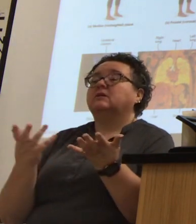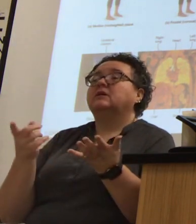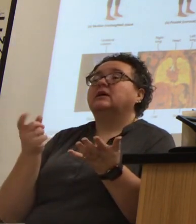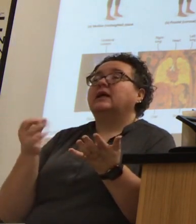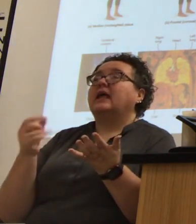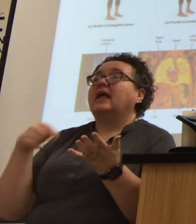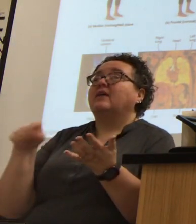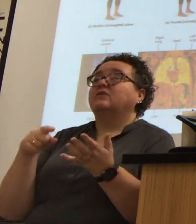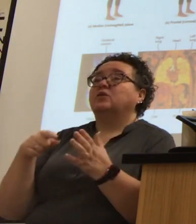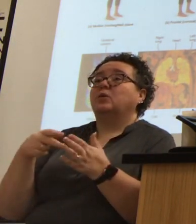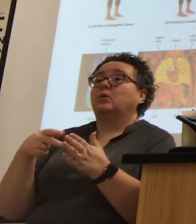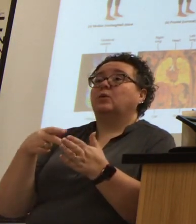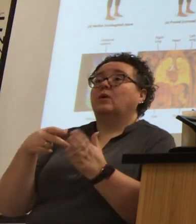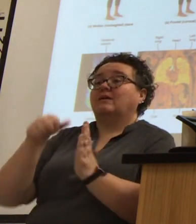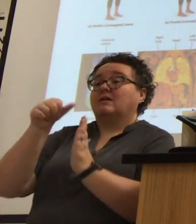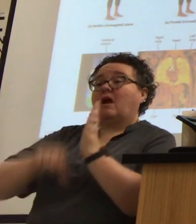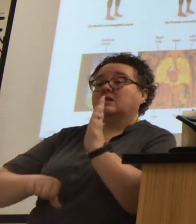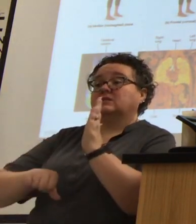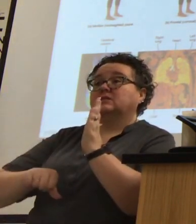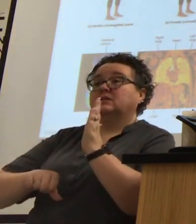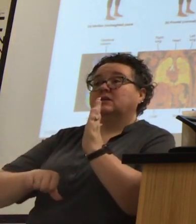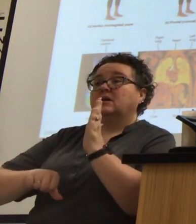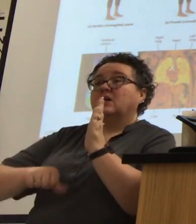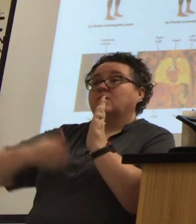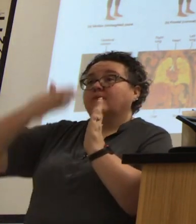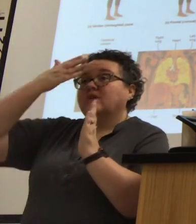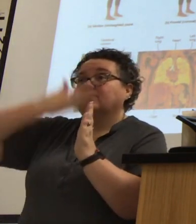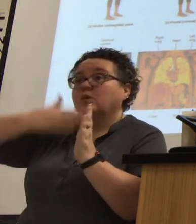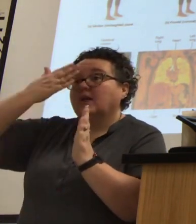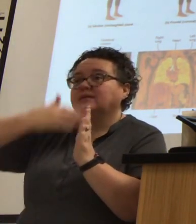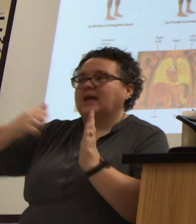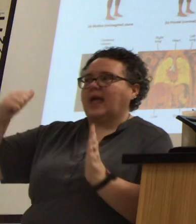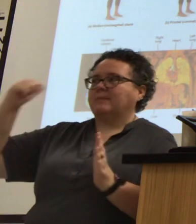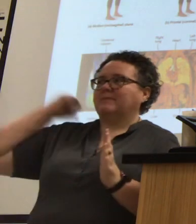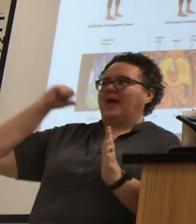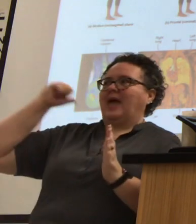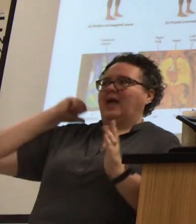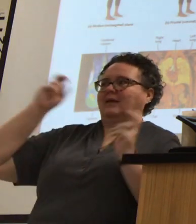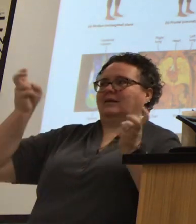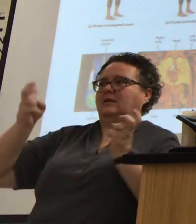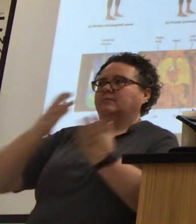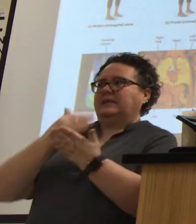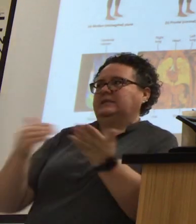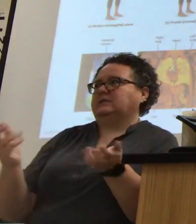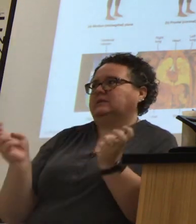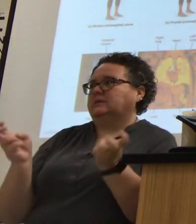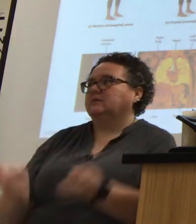if you do a cut, you make front and back pieces.